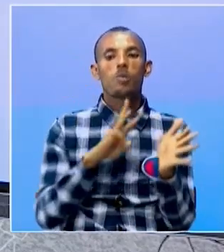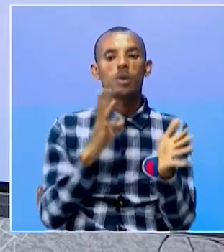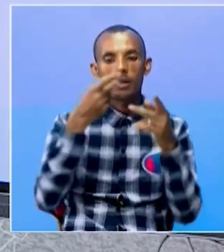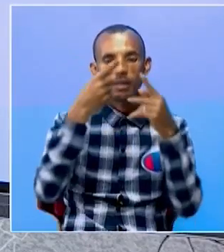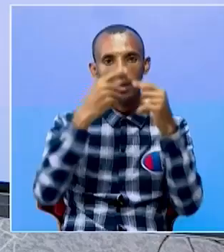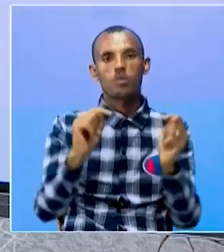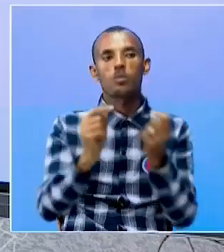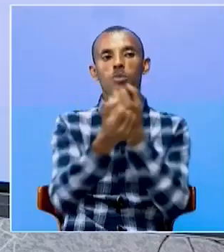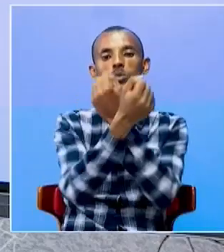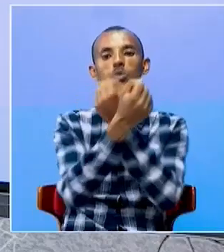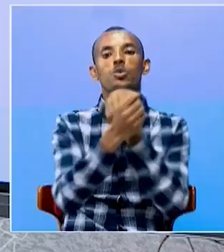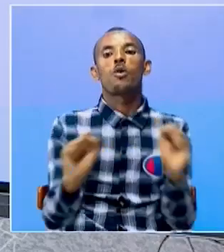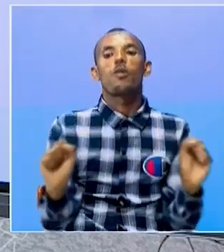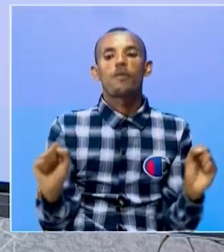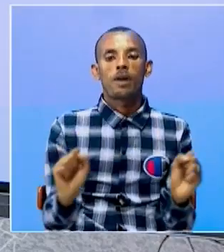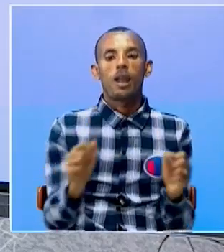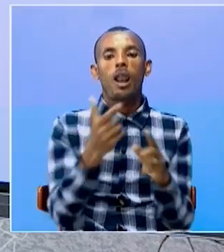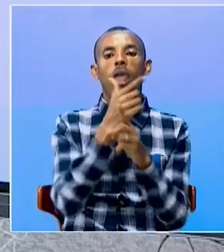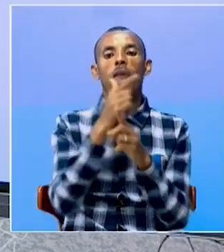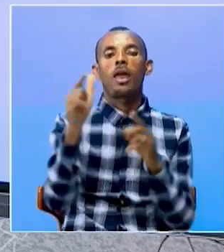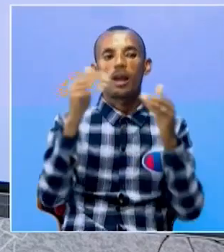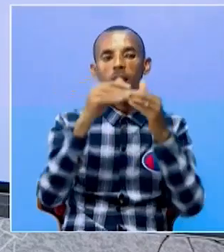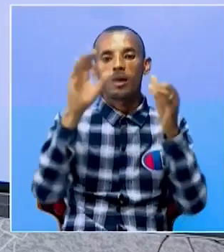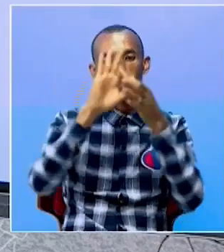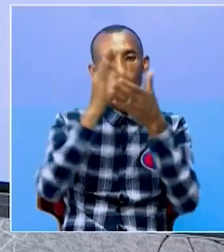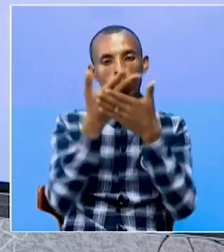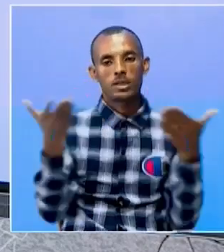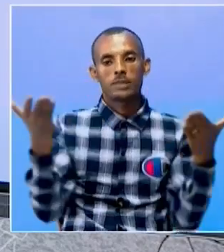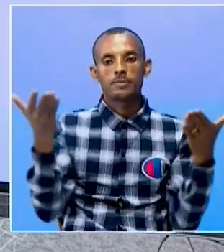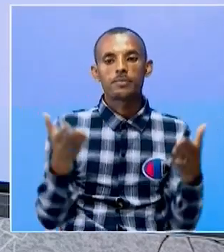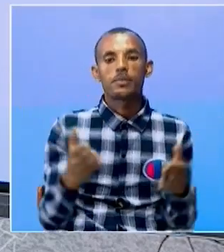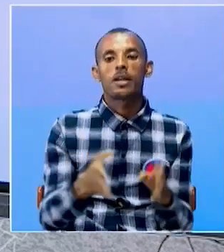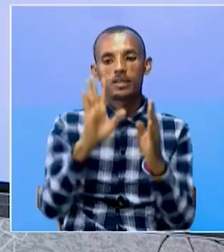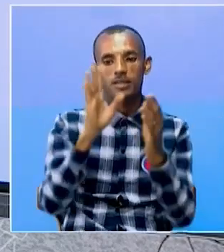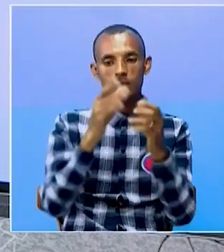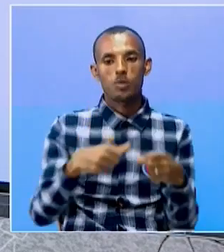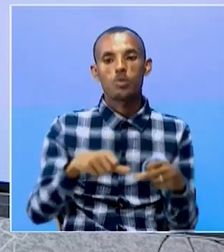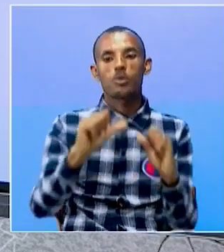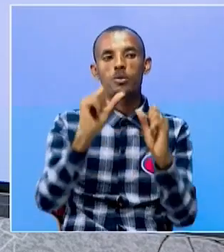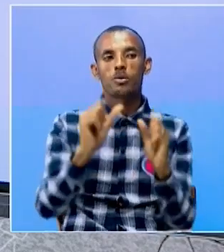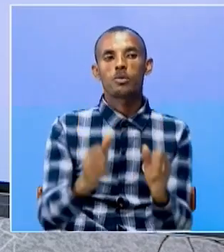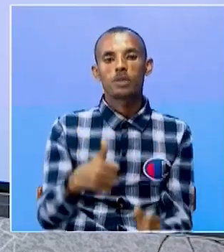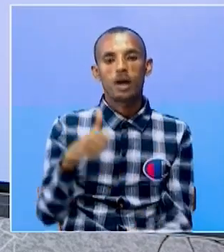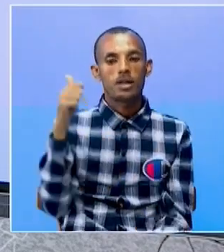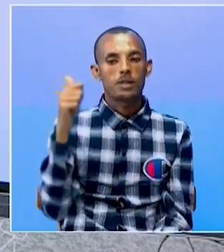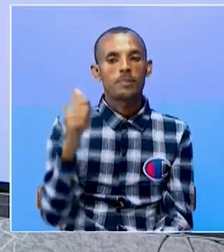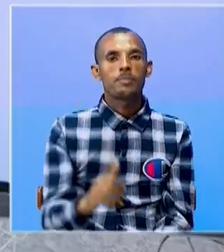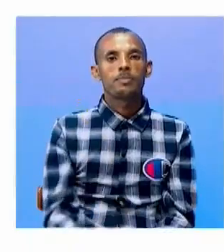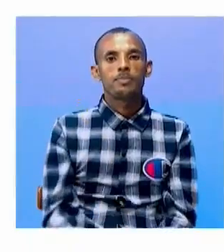solve linear equations. Let's continue to that.